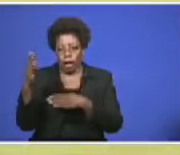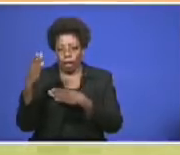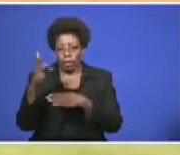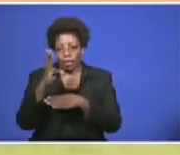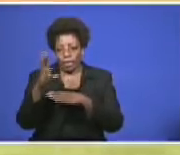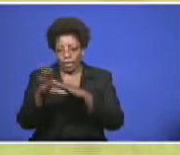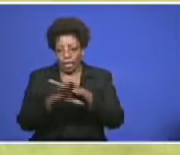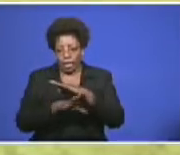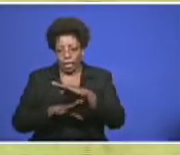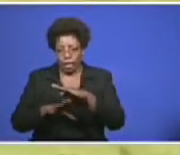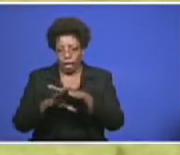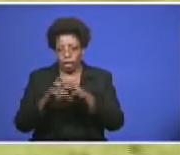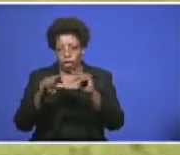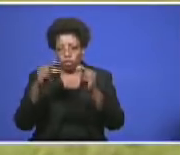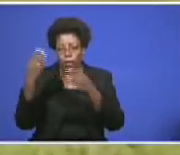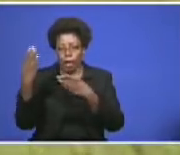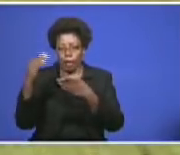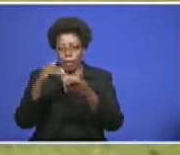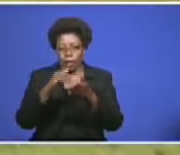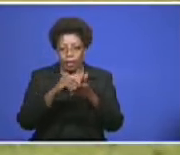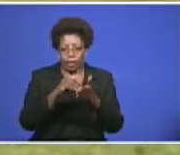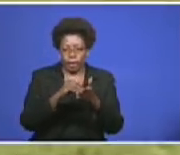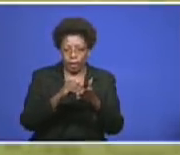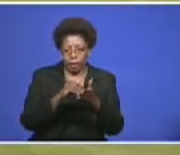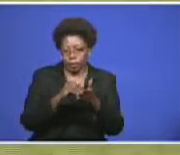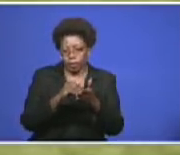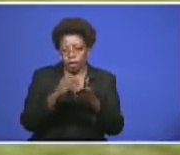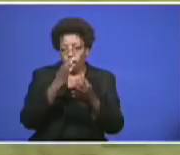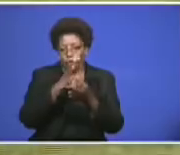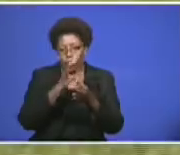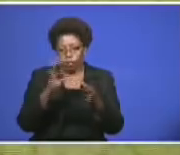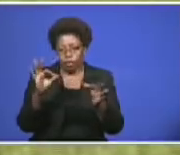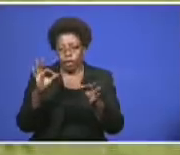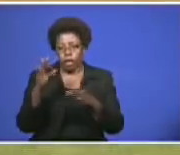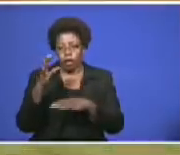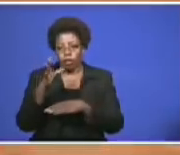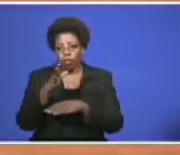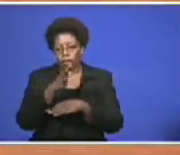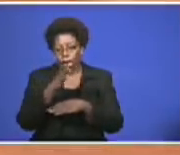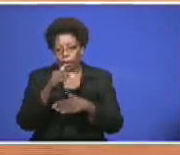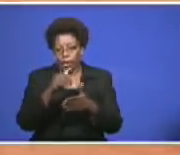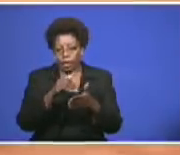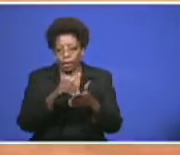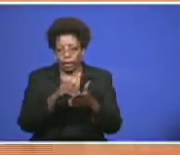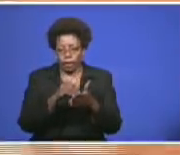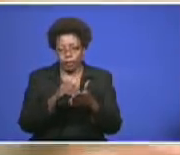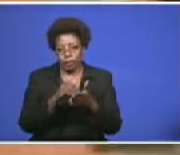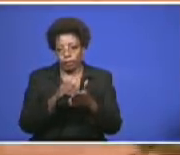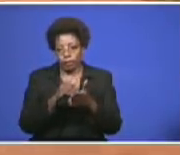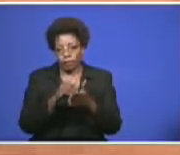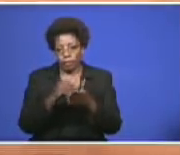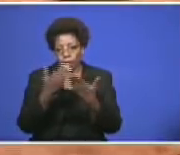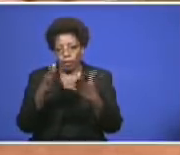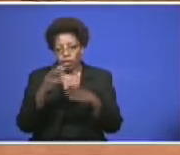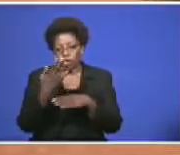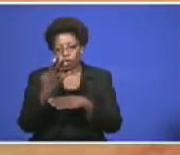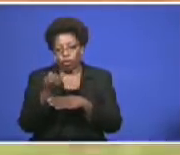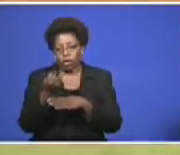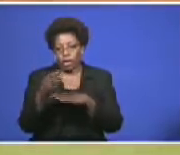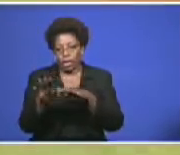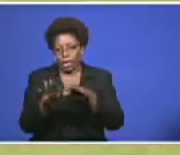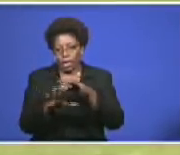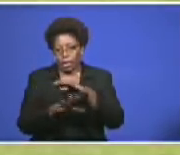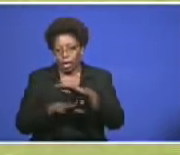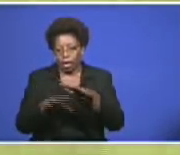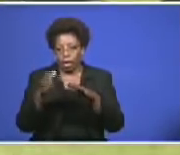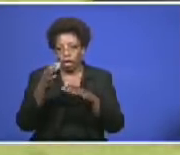16-0, Grand Bahama taking the gold there. JBLN silver, Freedom Farm the bronze. As for the two divisions that were completed, in the 14-0, Freedom Farm